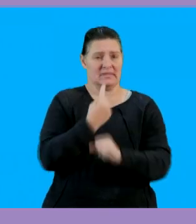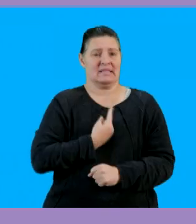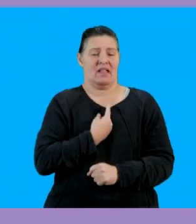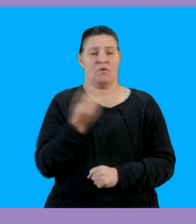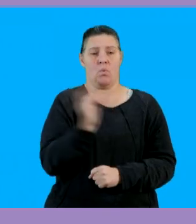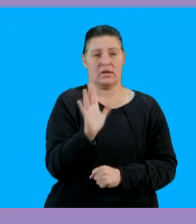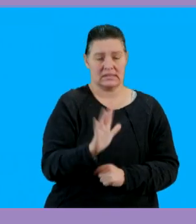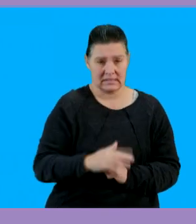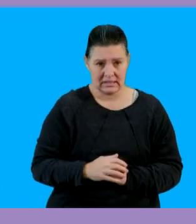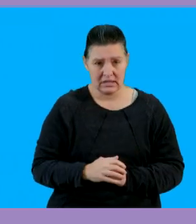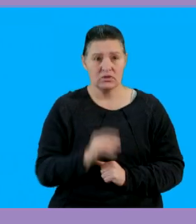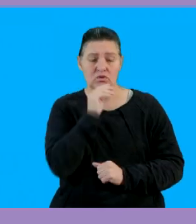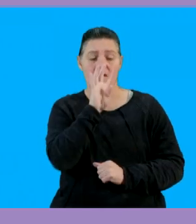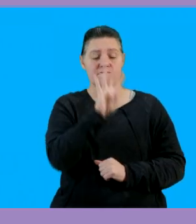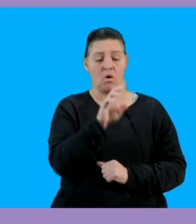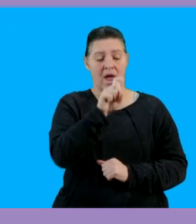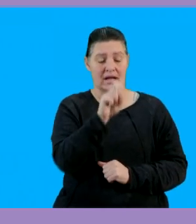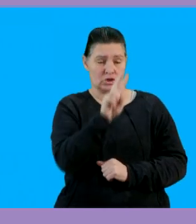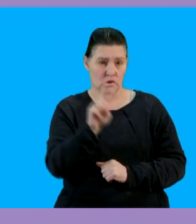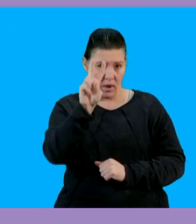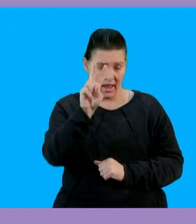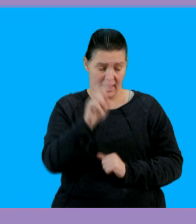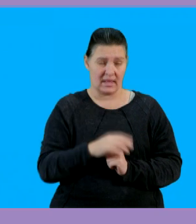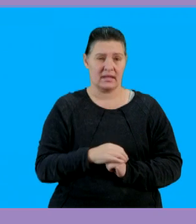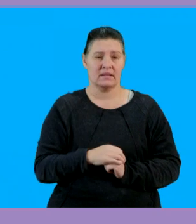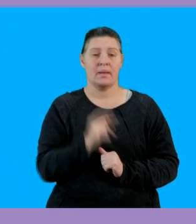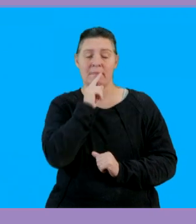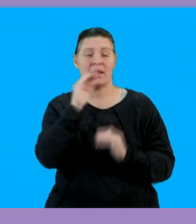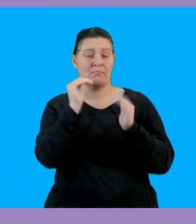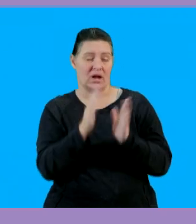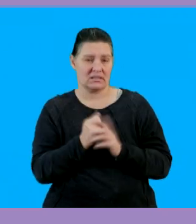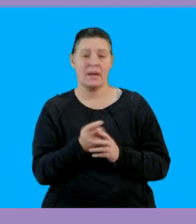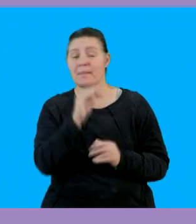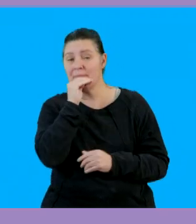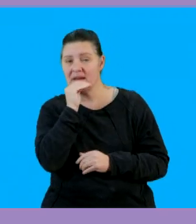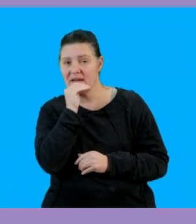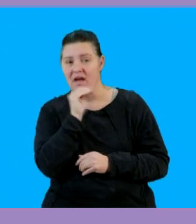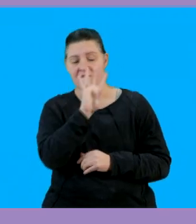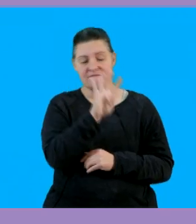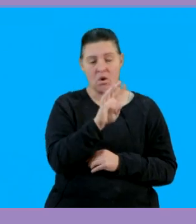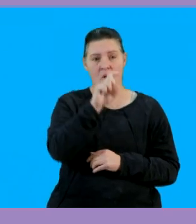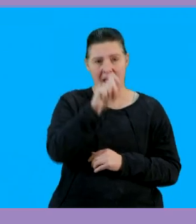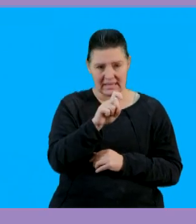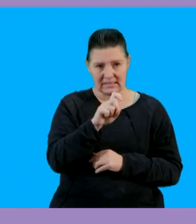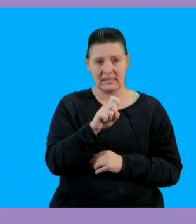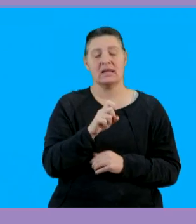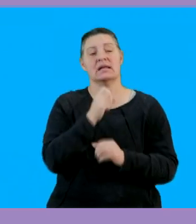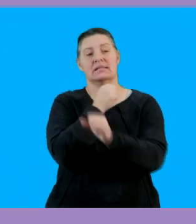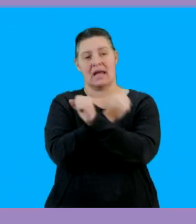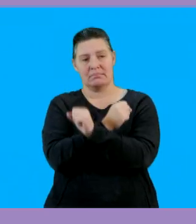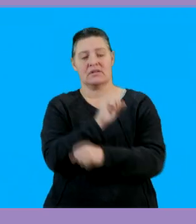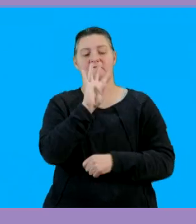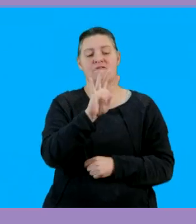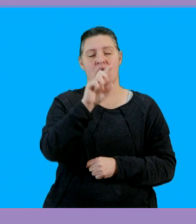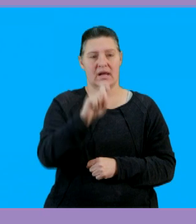once. So for example there, 4x squared, which is 4x squared there in brackets, it means 4x multiplied